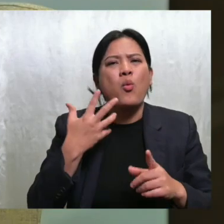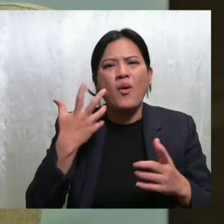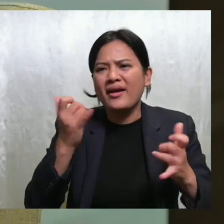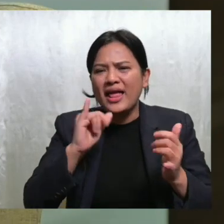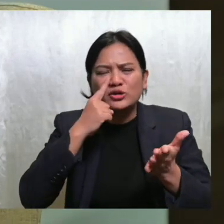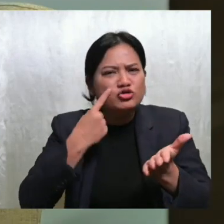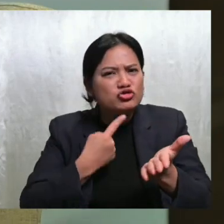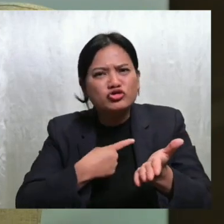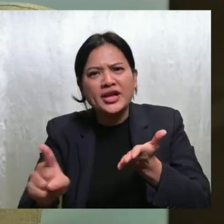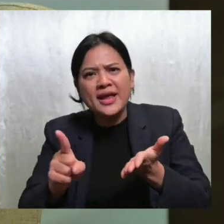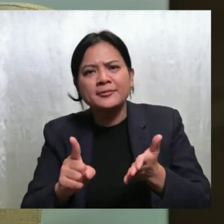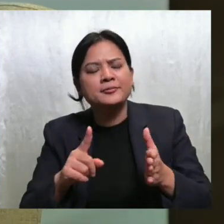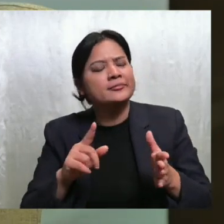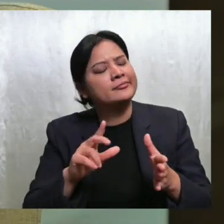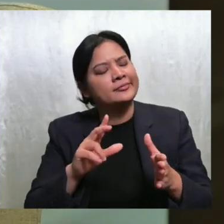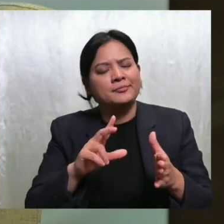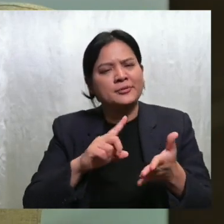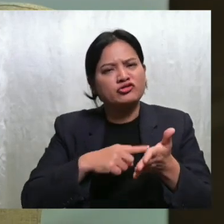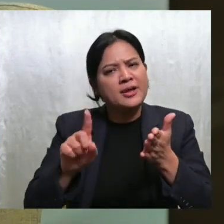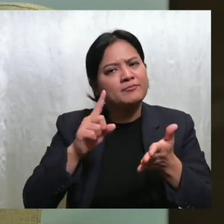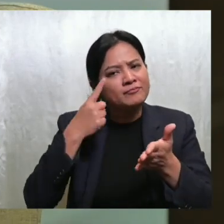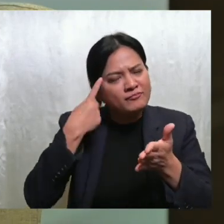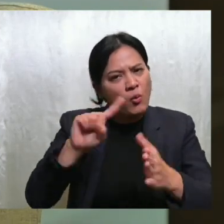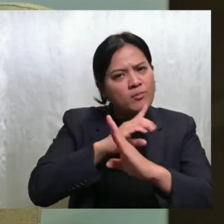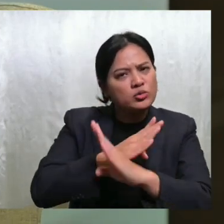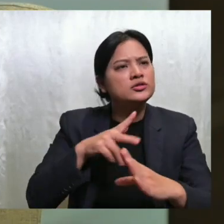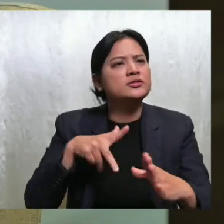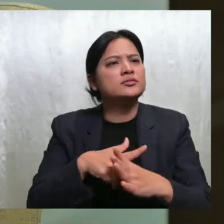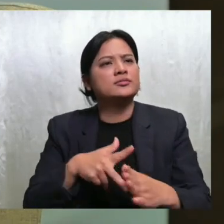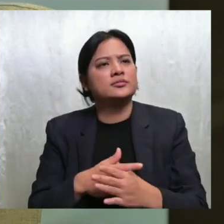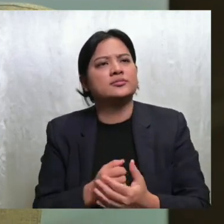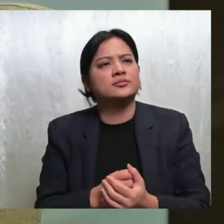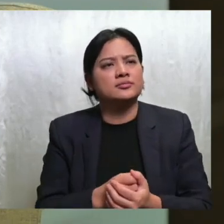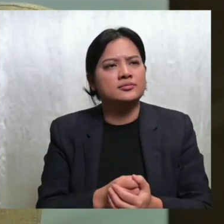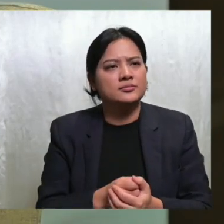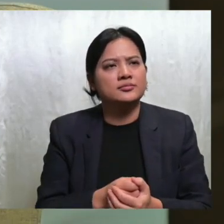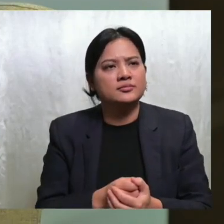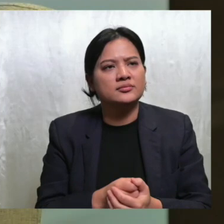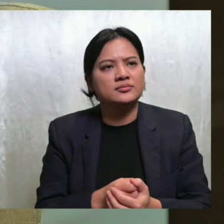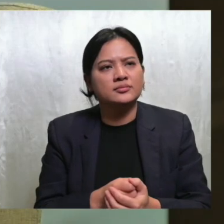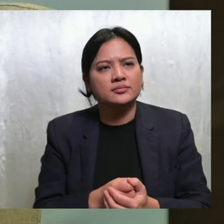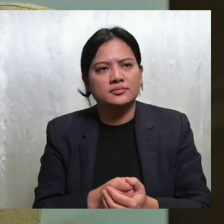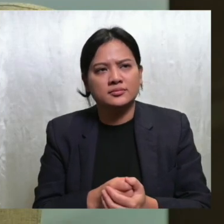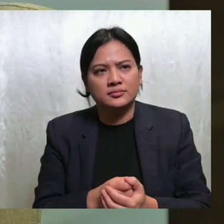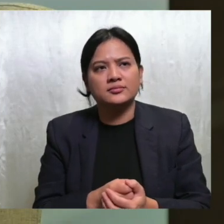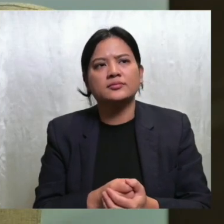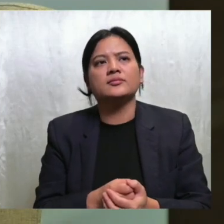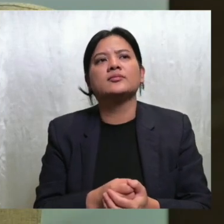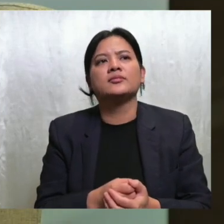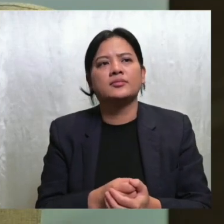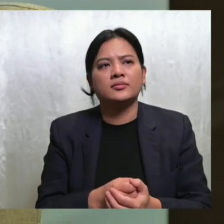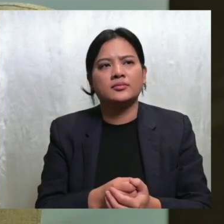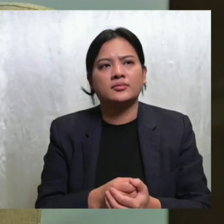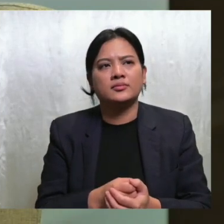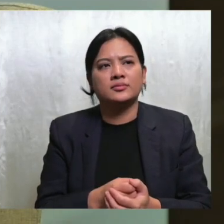copy-paste answers, right? So I could ask difficult questions that a ChatGPT will not be able to answer, or